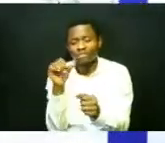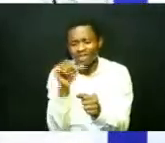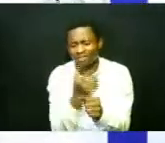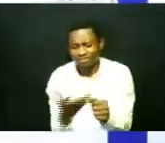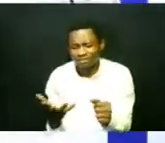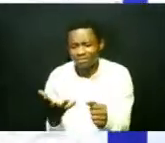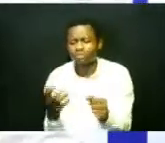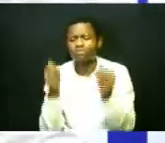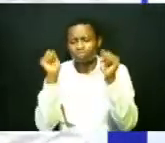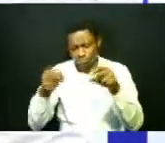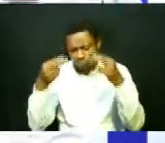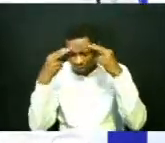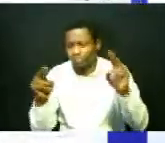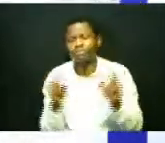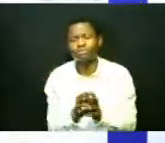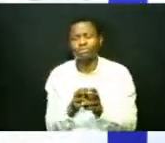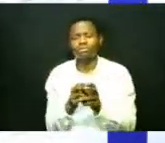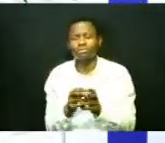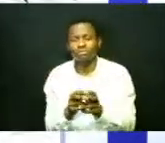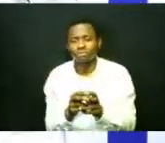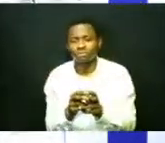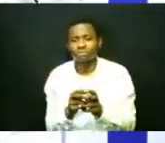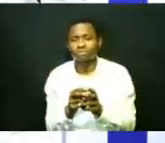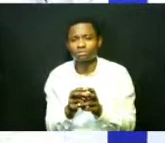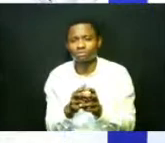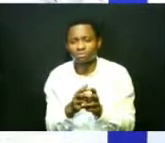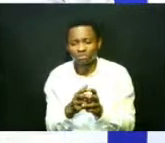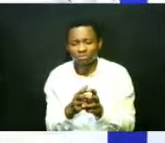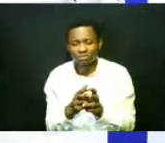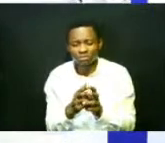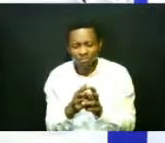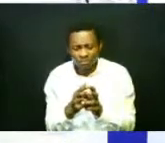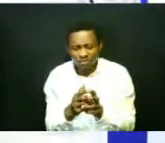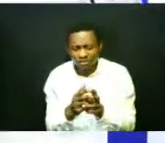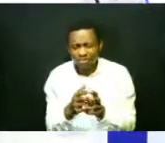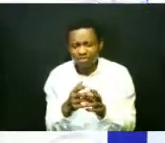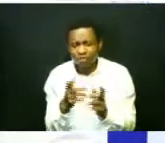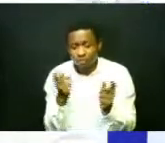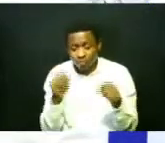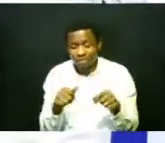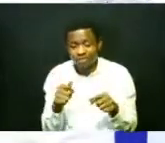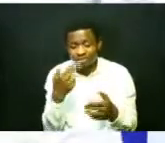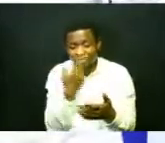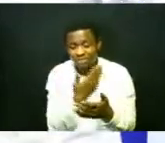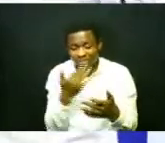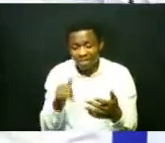is possible. Yeah. Even virgins without men are able to conceive.